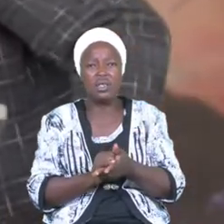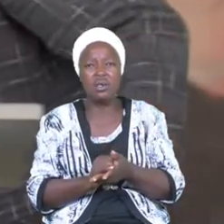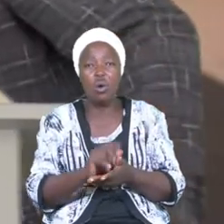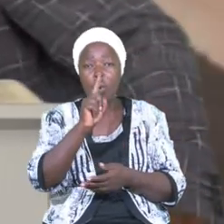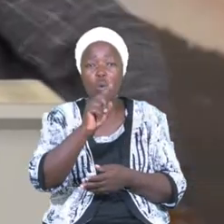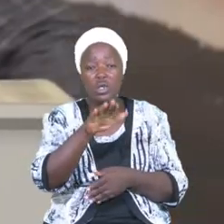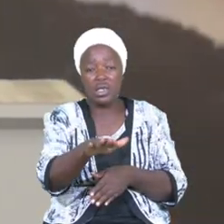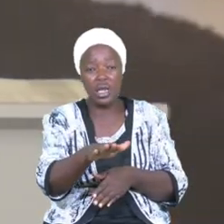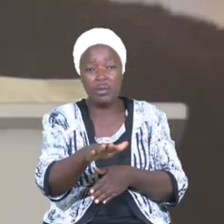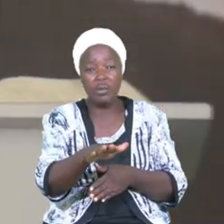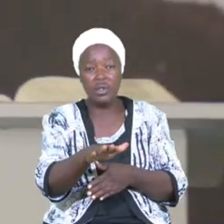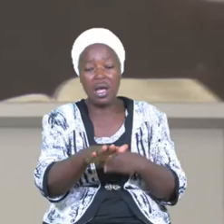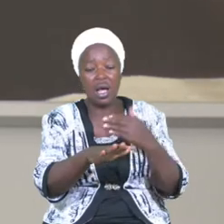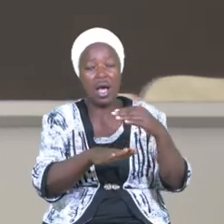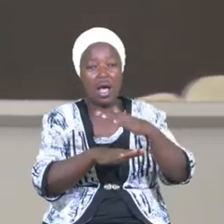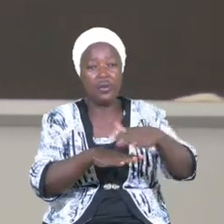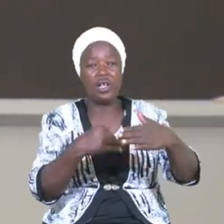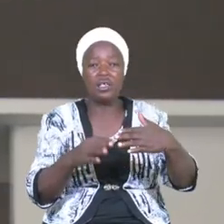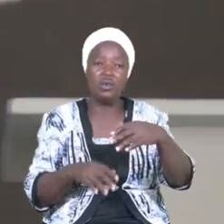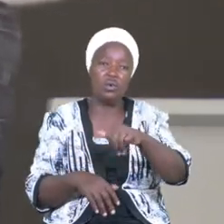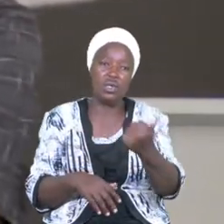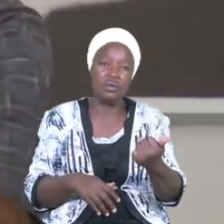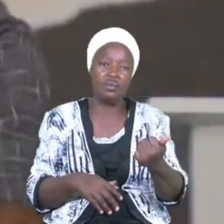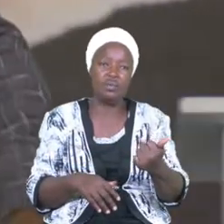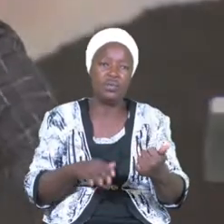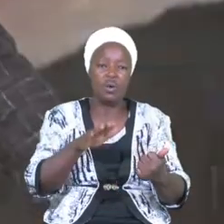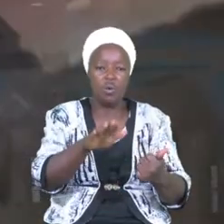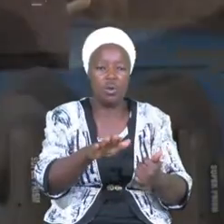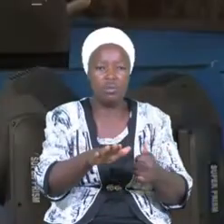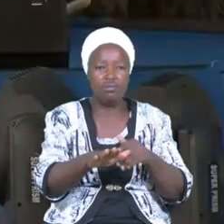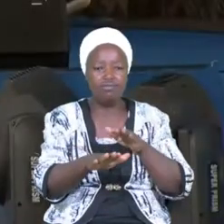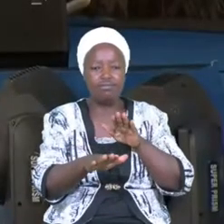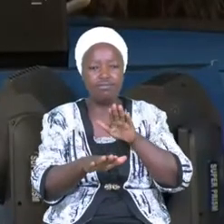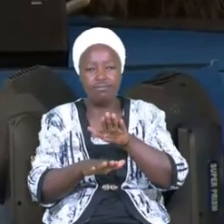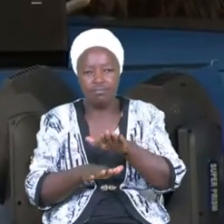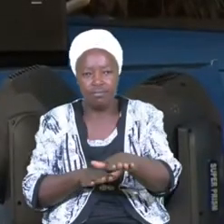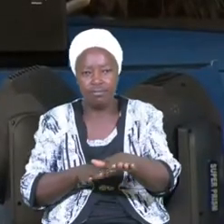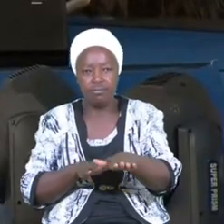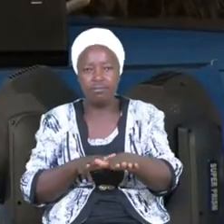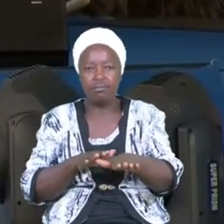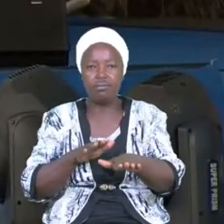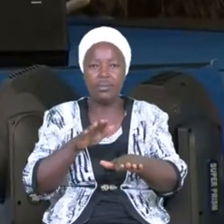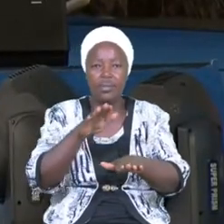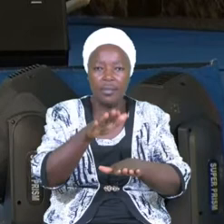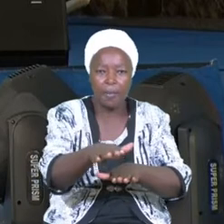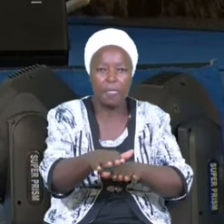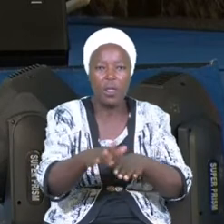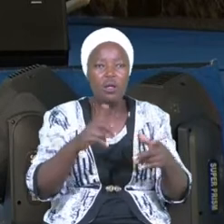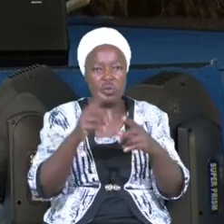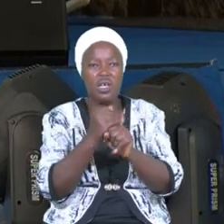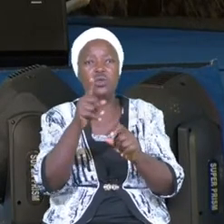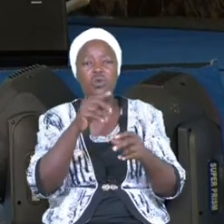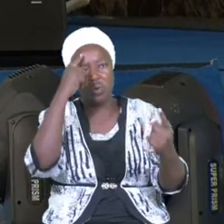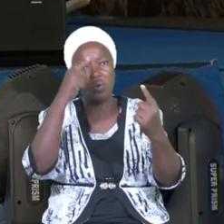other. One step after the other, you reach your goal. How do I live? One